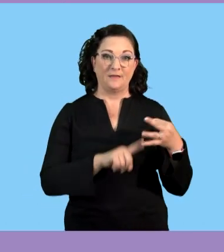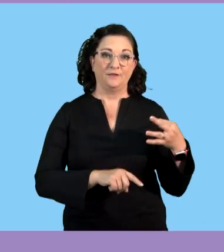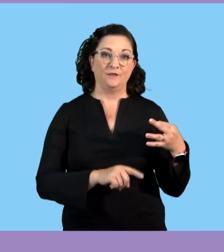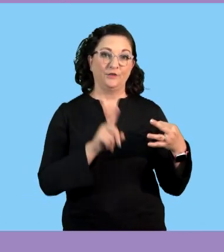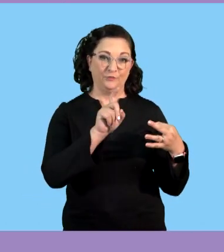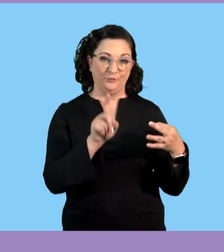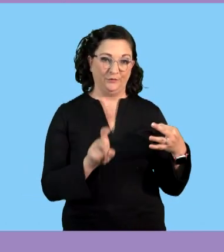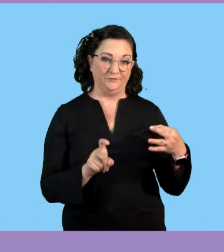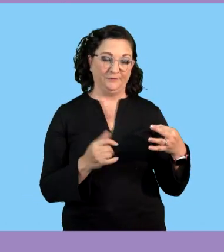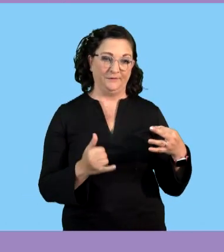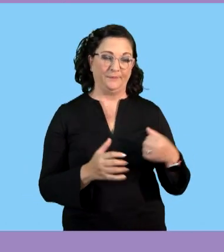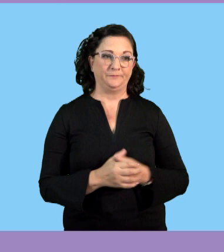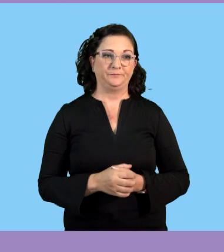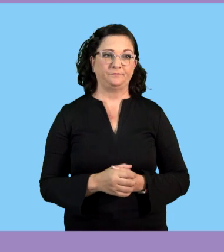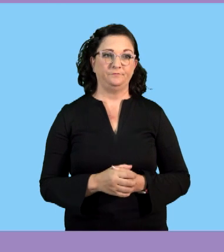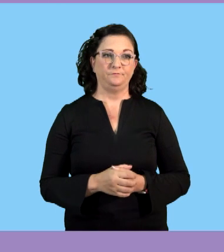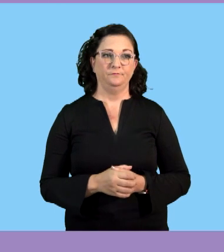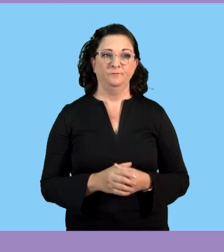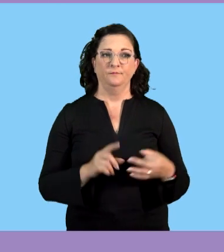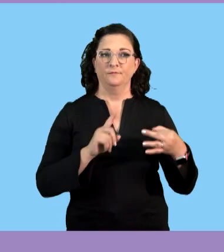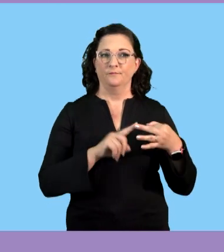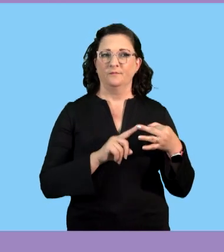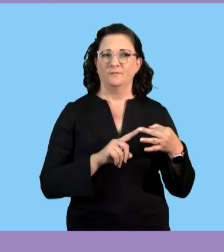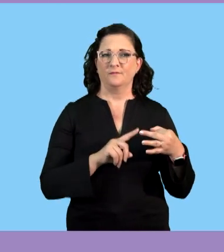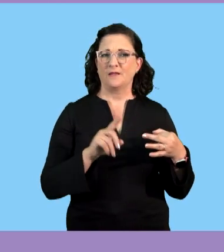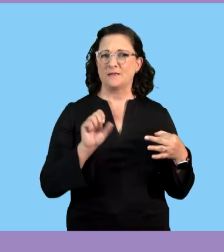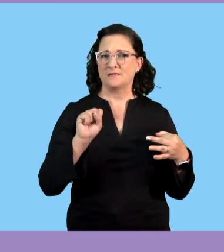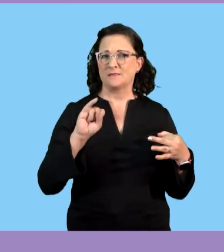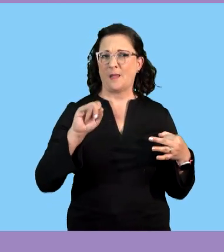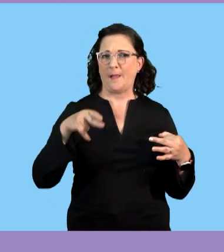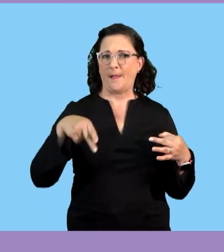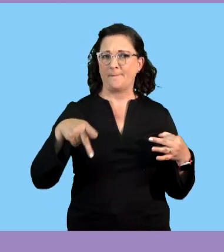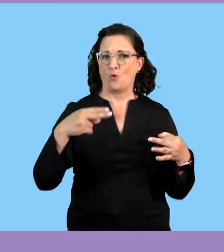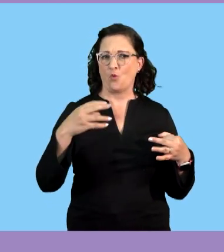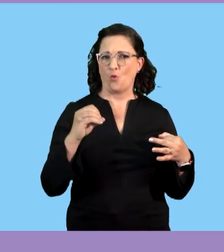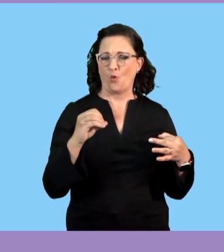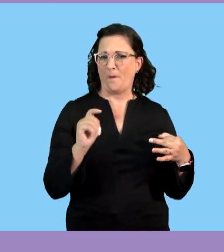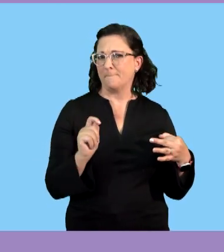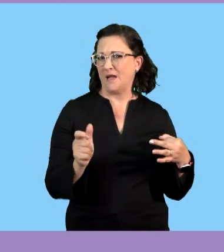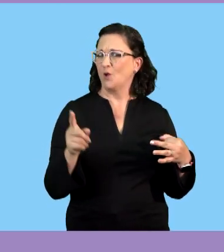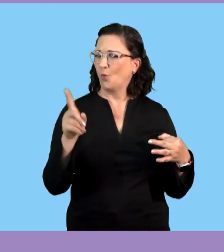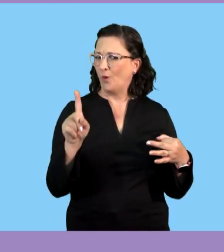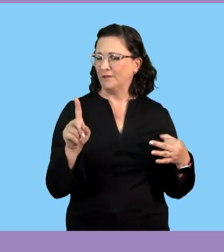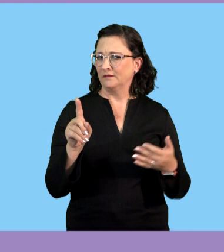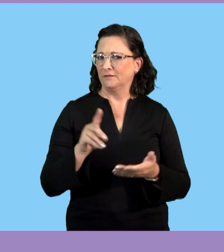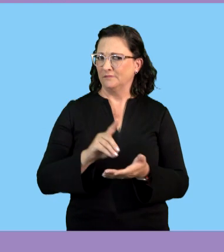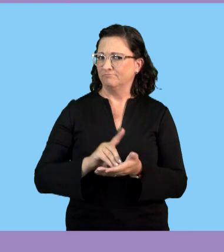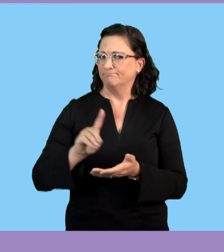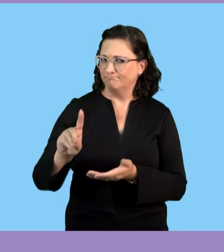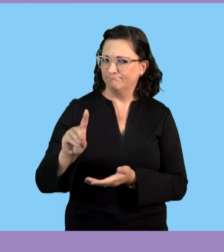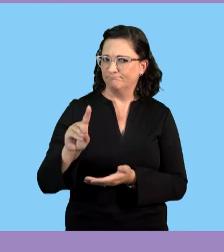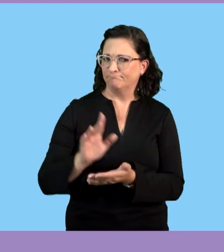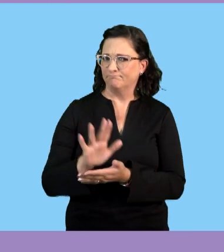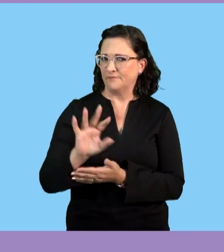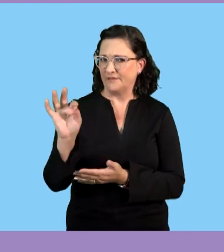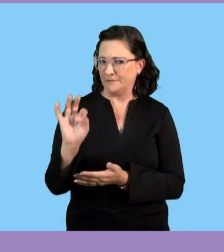to navigate through. The first one says, what amount must Sipho pay for the deposit?